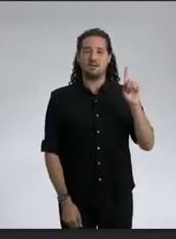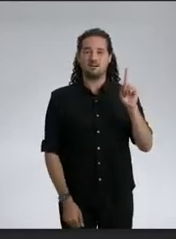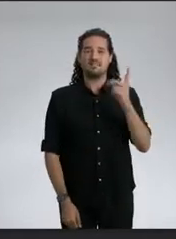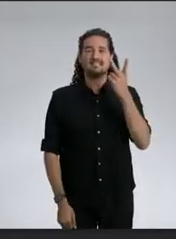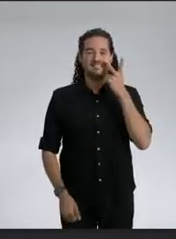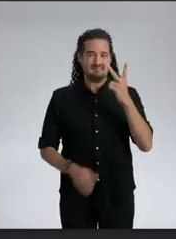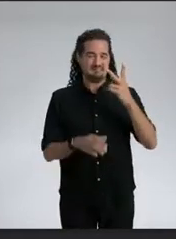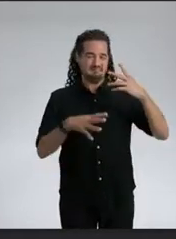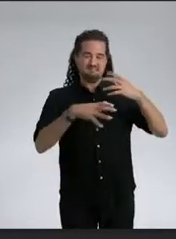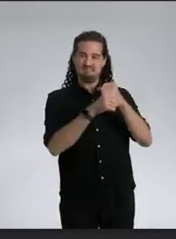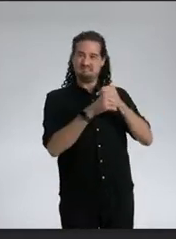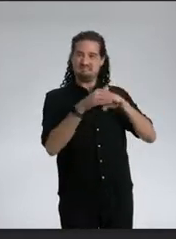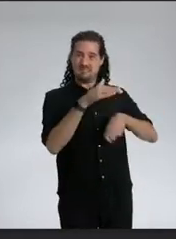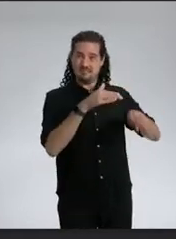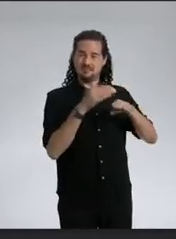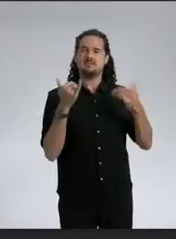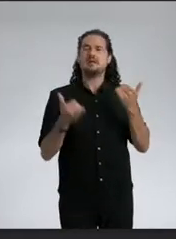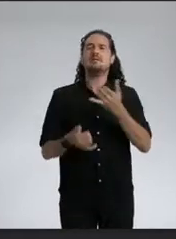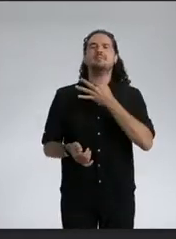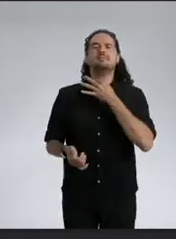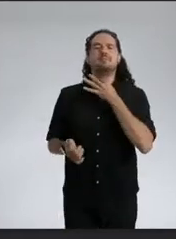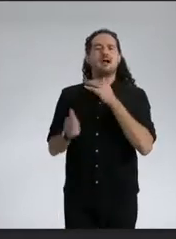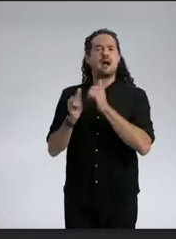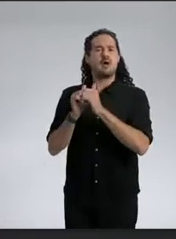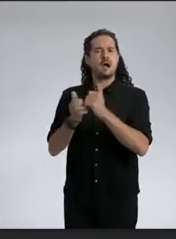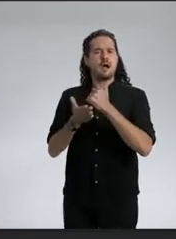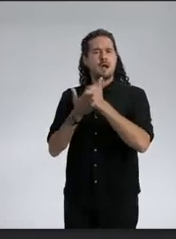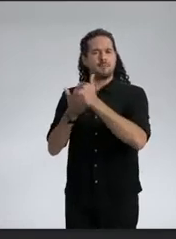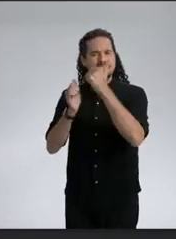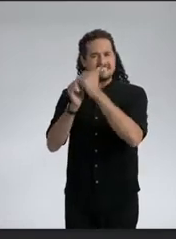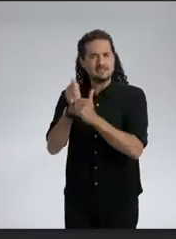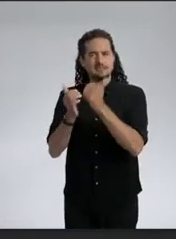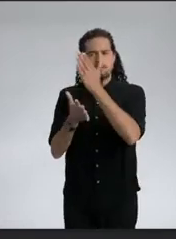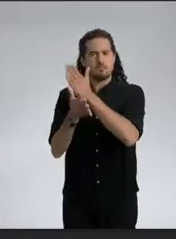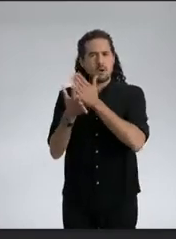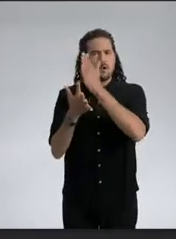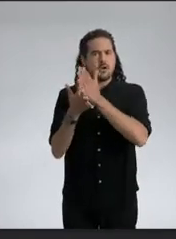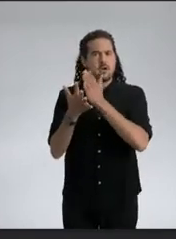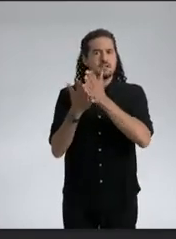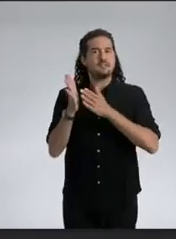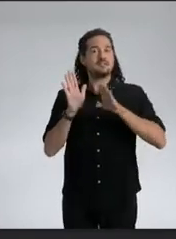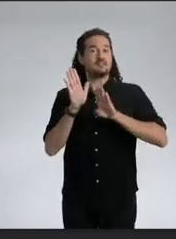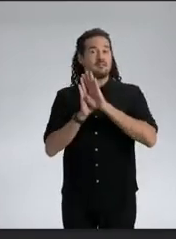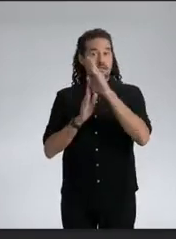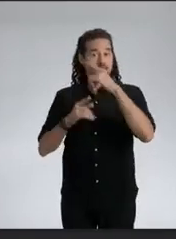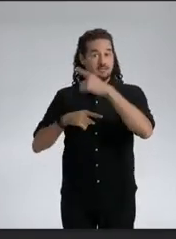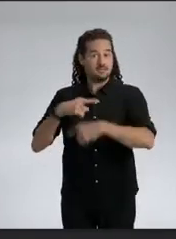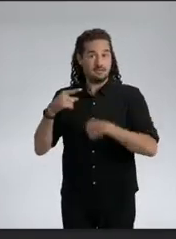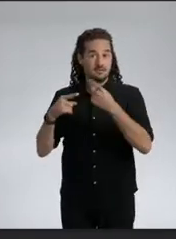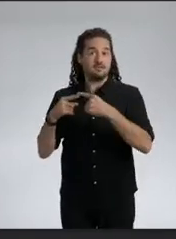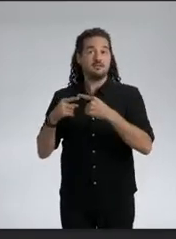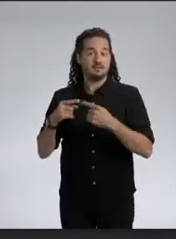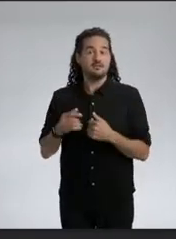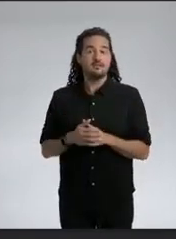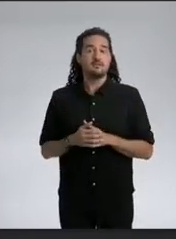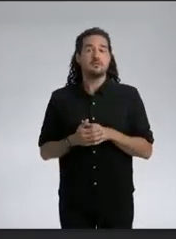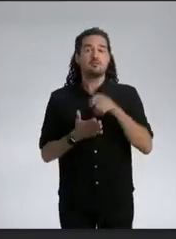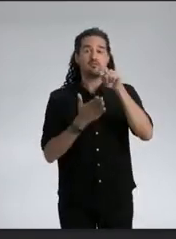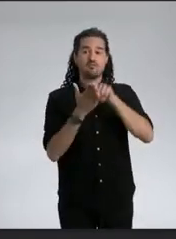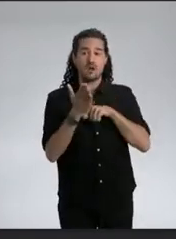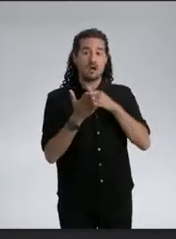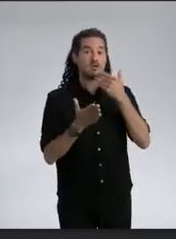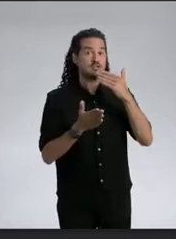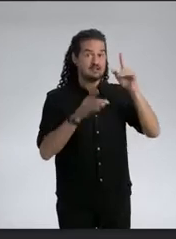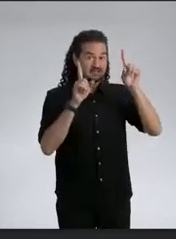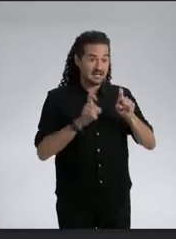Cloud, let's see how it helps you in each specific area of your development cycle. Writing good tests and running them repeatedly